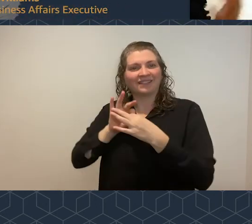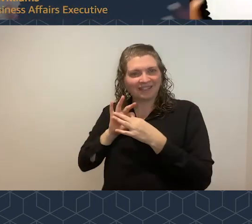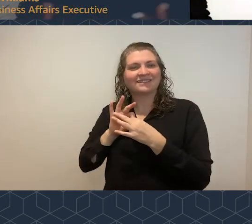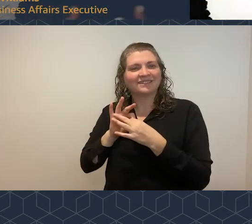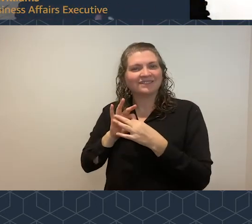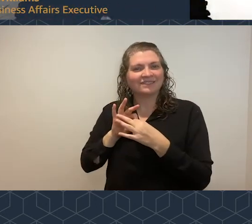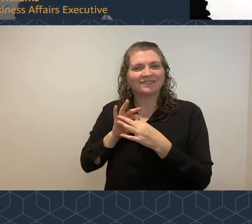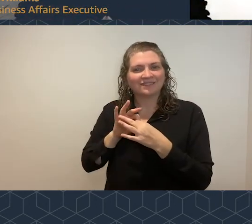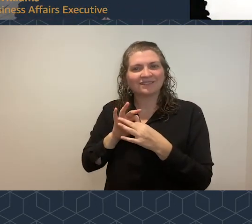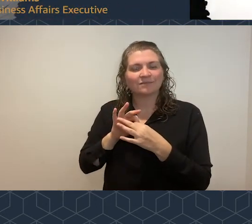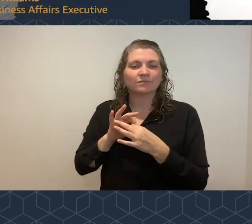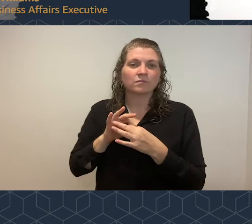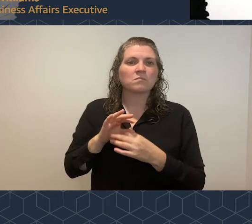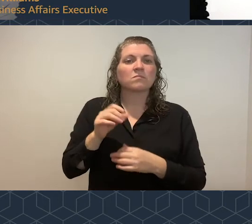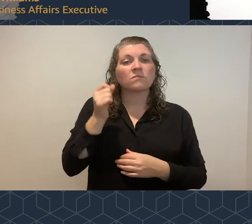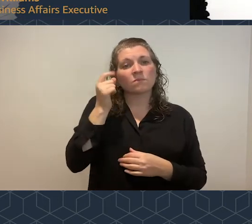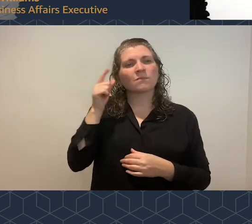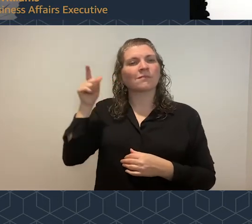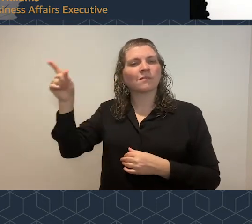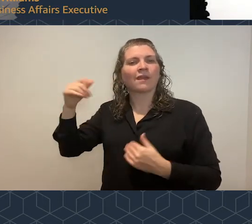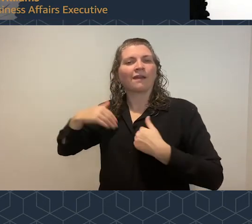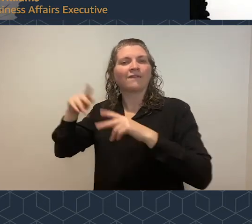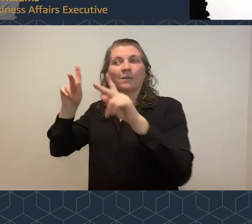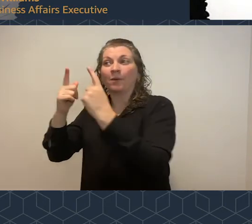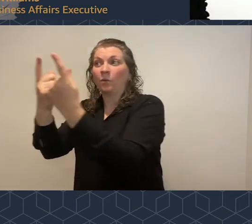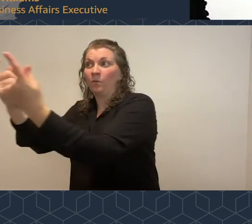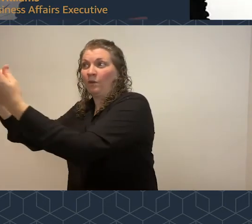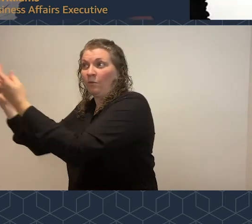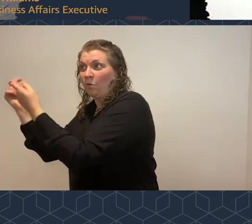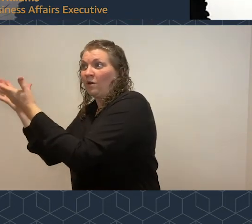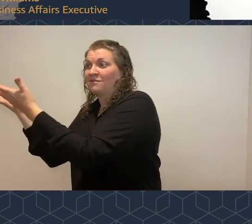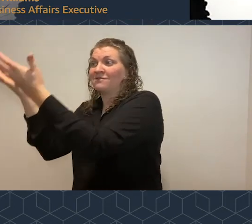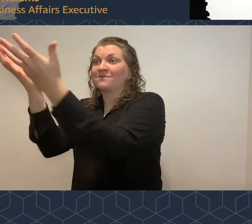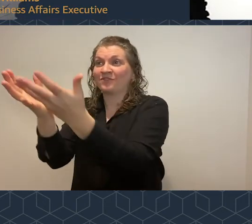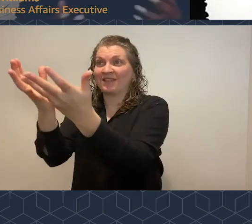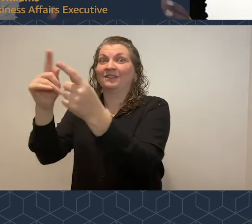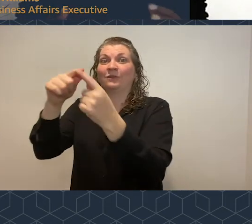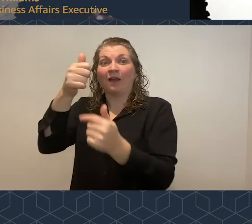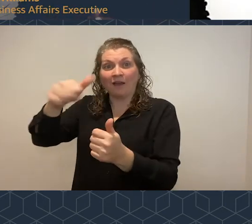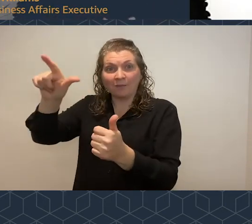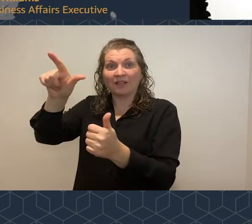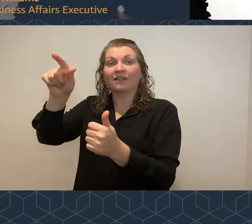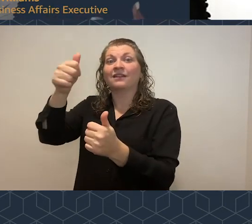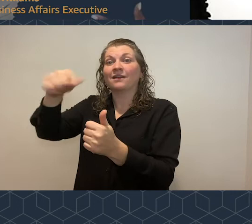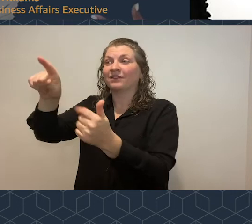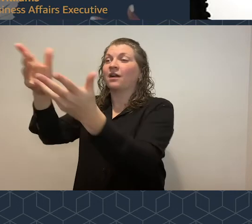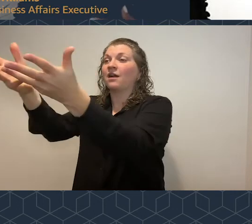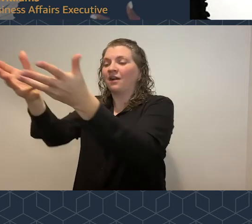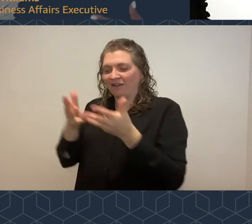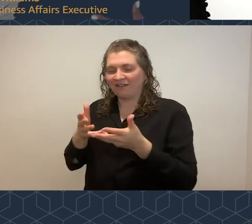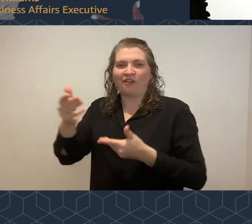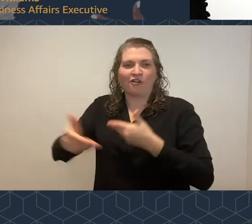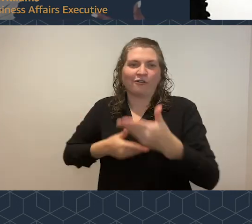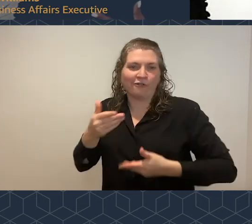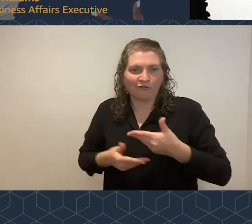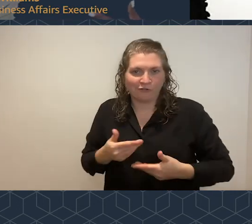$1 trillion, company, but they haven't gotten there without being fiscally responsible.